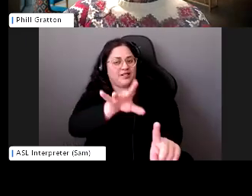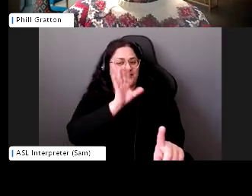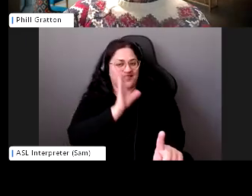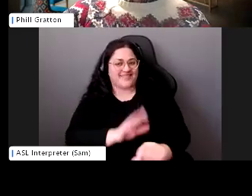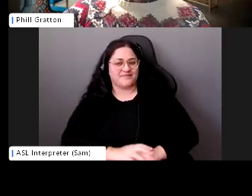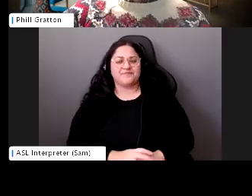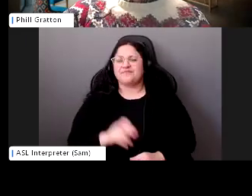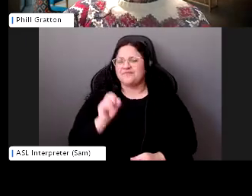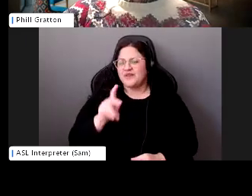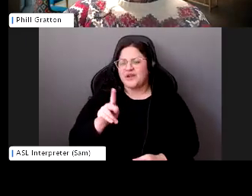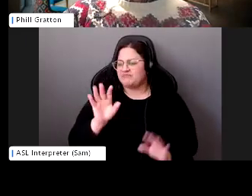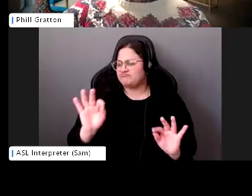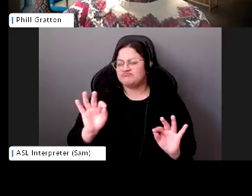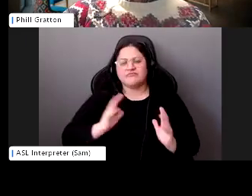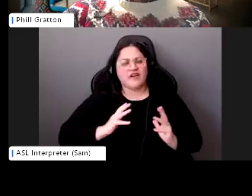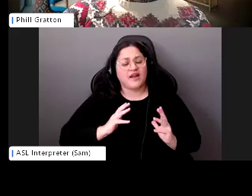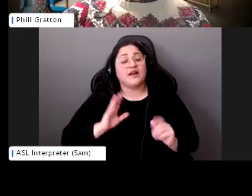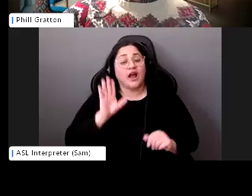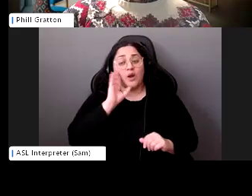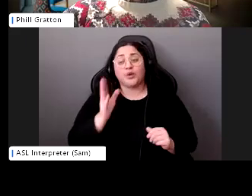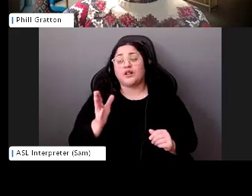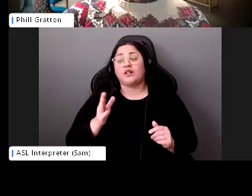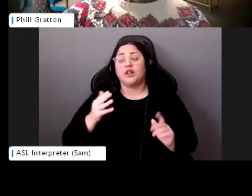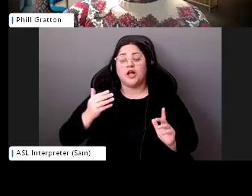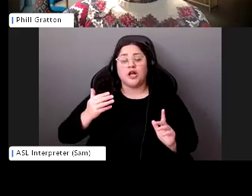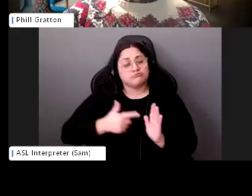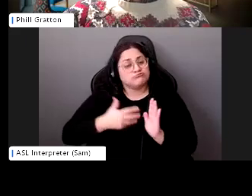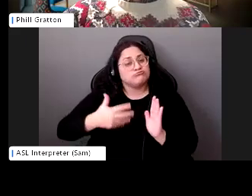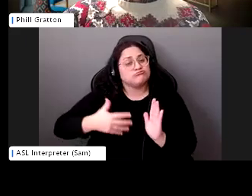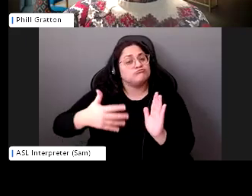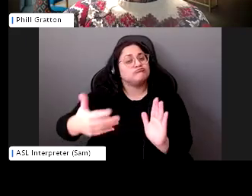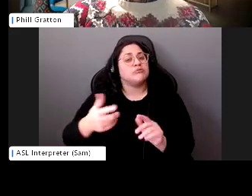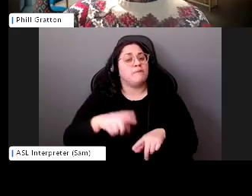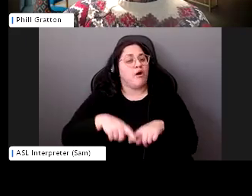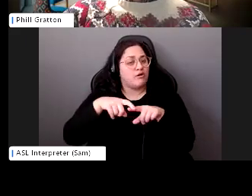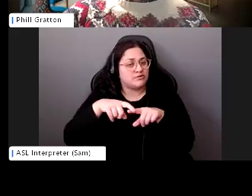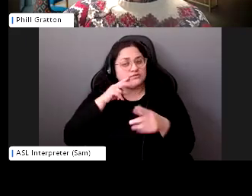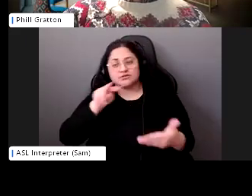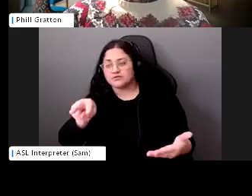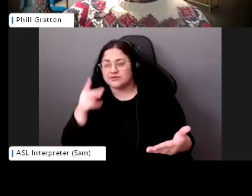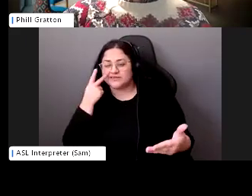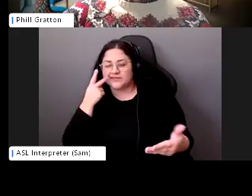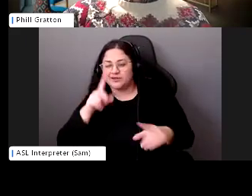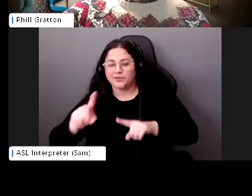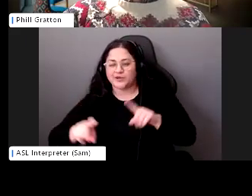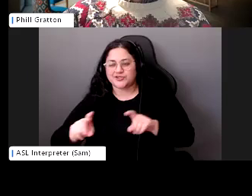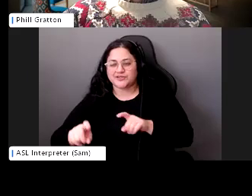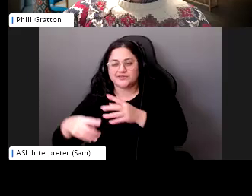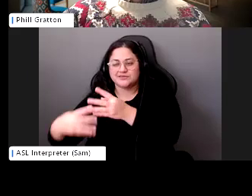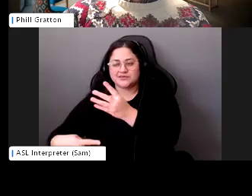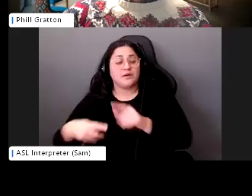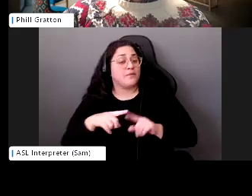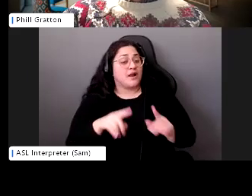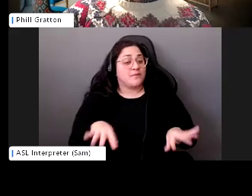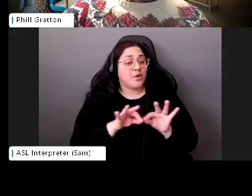every once in a while in case there's something immediate that people want to know, but we'll also leave time at the end for sure. Once you've kind of heard the whole story, you might have